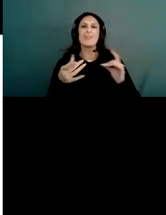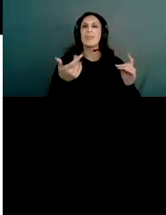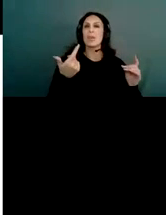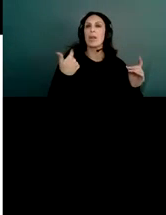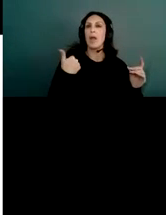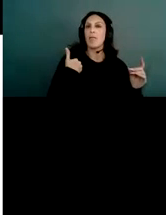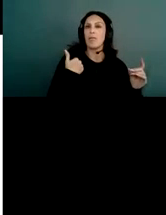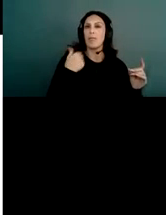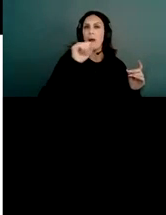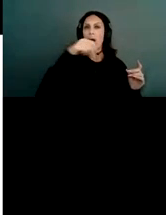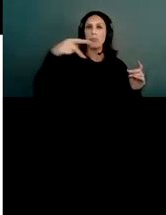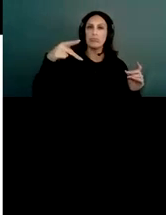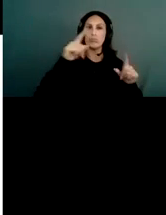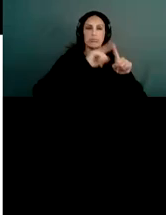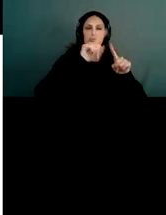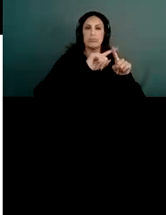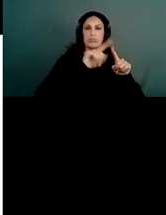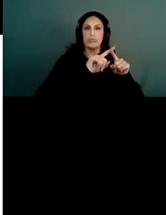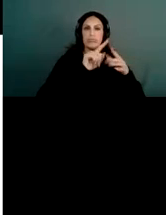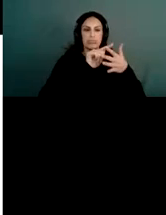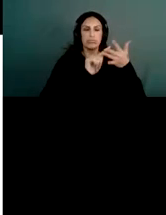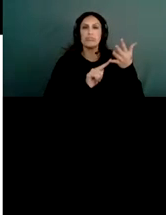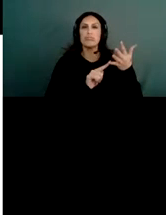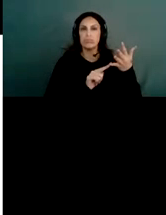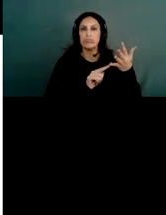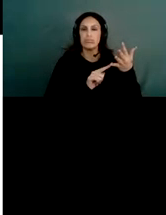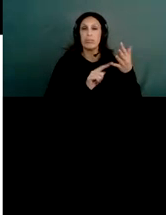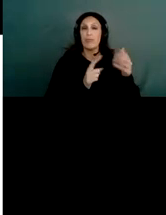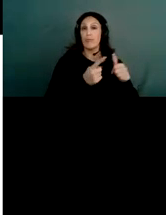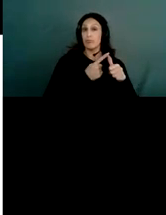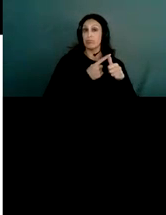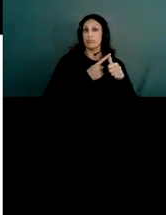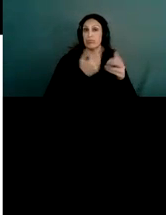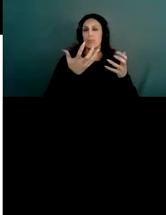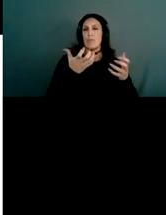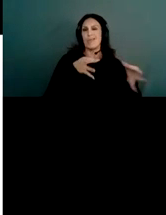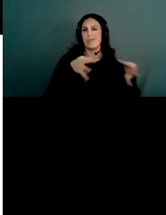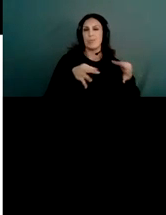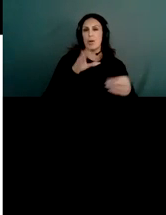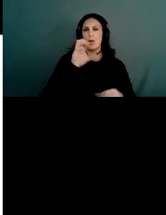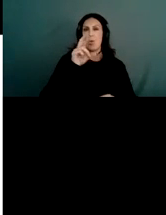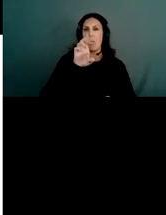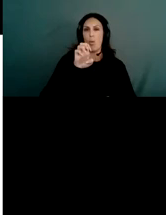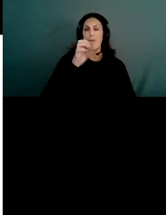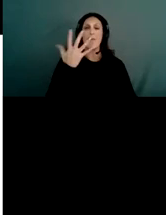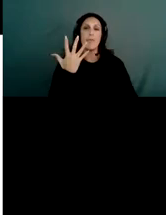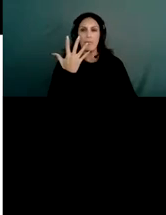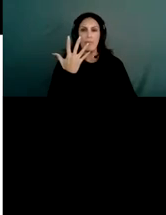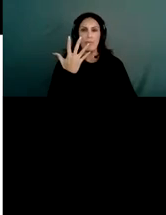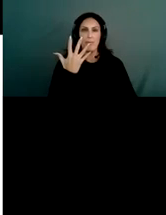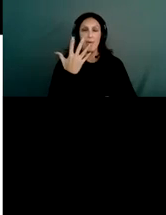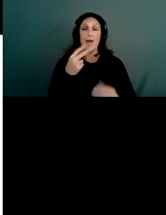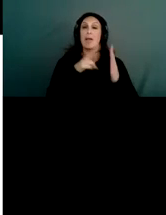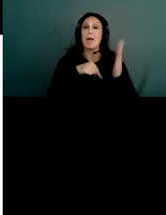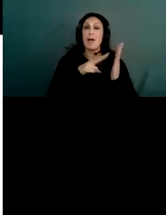Lexia suite. First, we're going to talk about Core5 Lexia Reading. Core5 is the literacy app